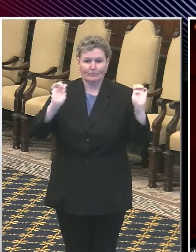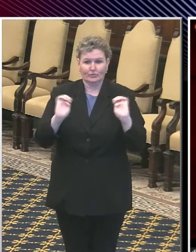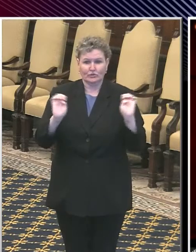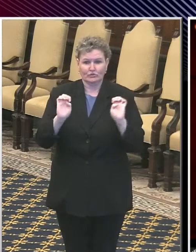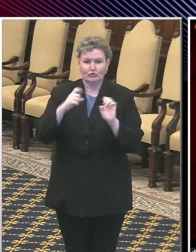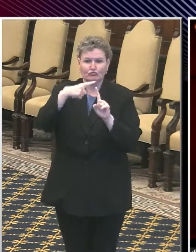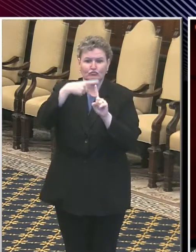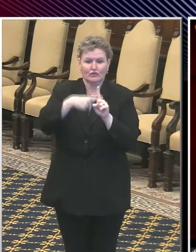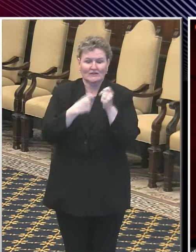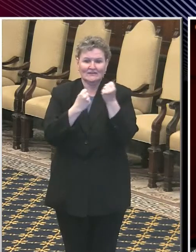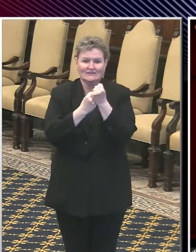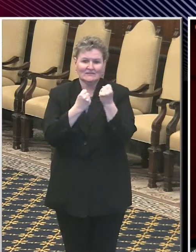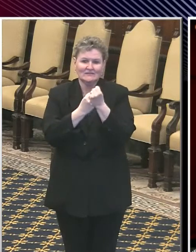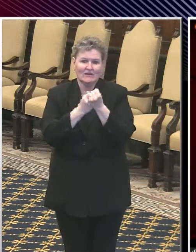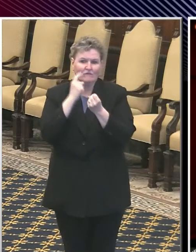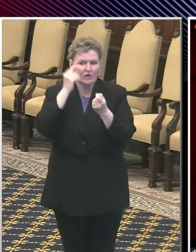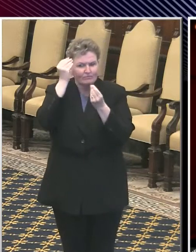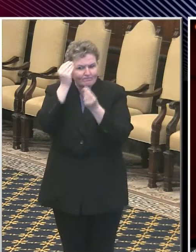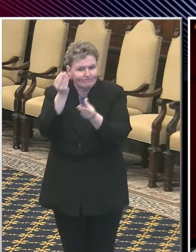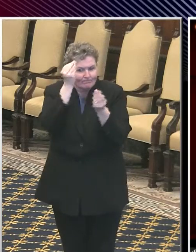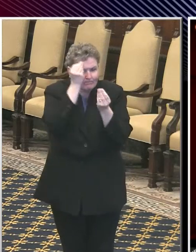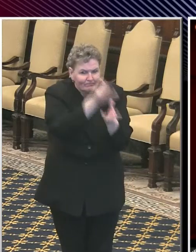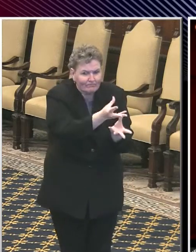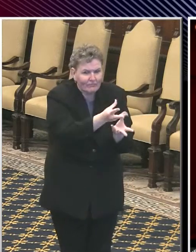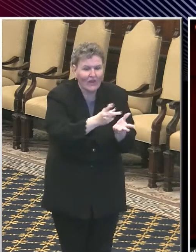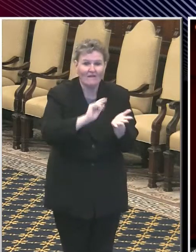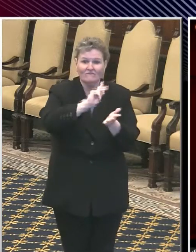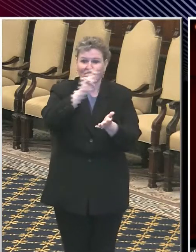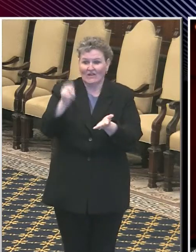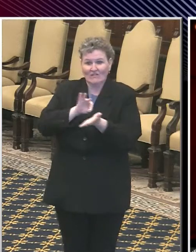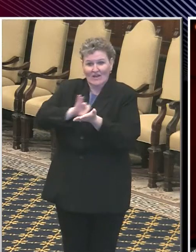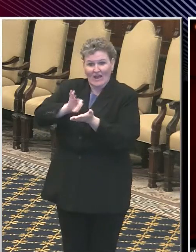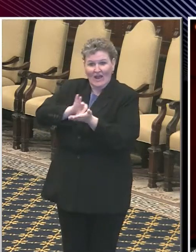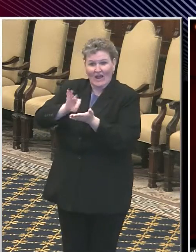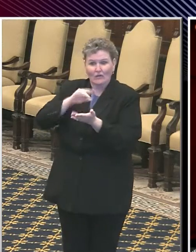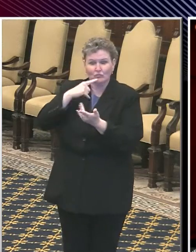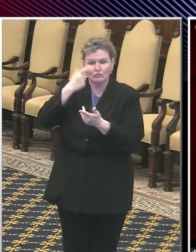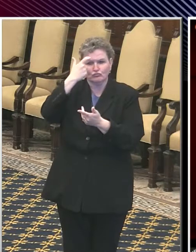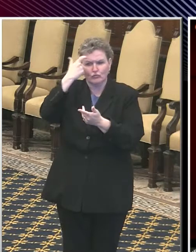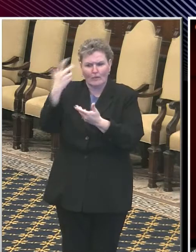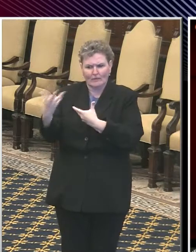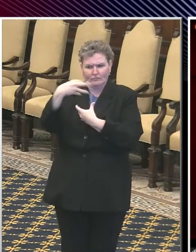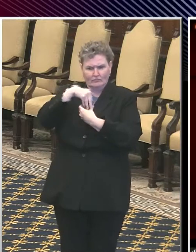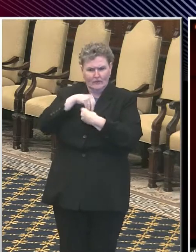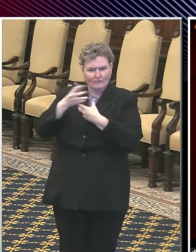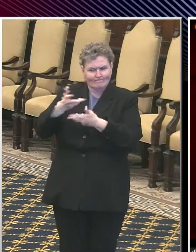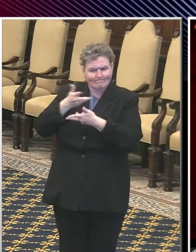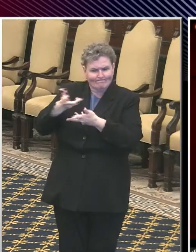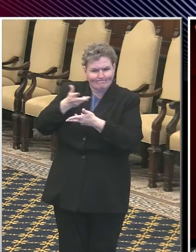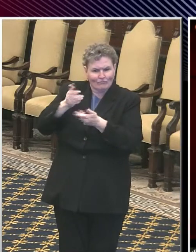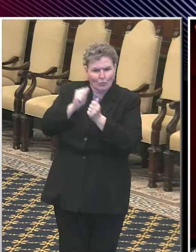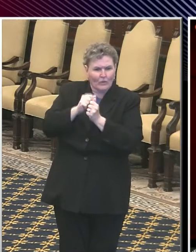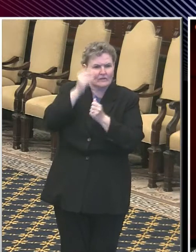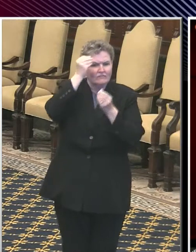52,375 calls and had 8,354 meaningful conversations with Philadelphia